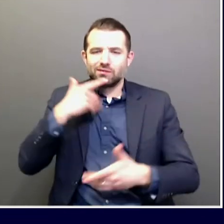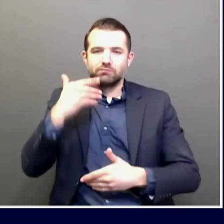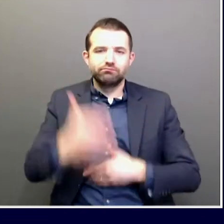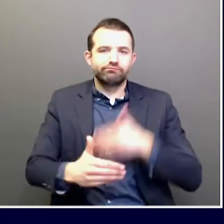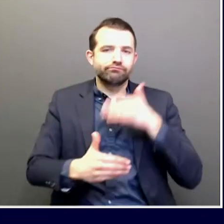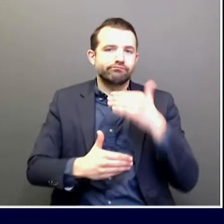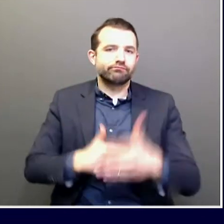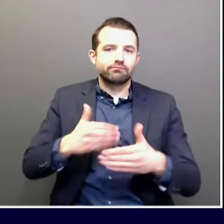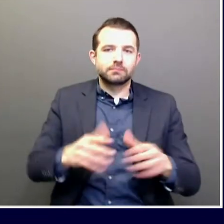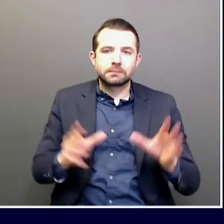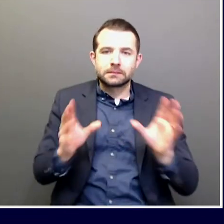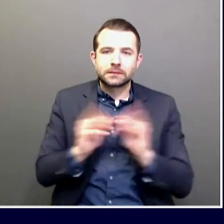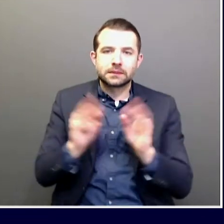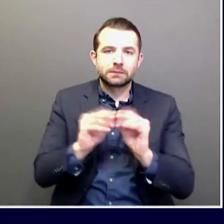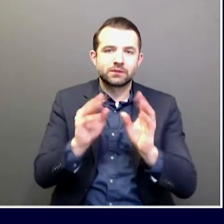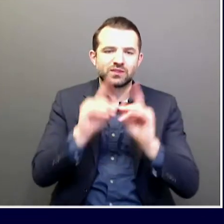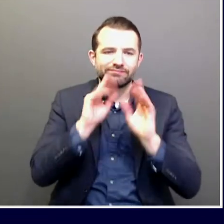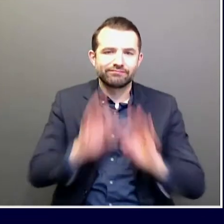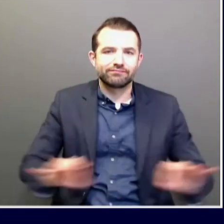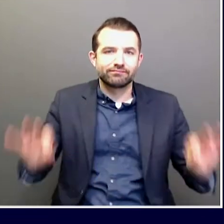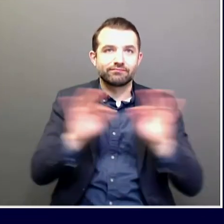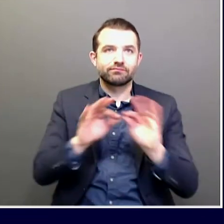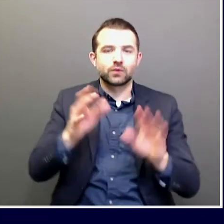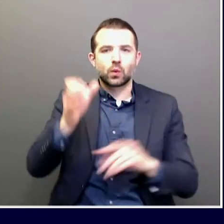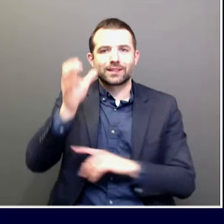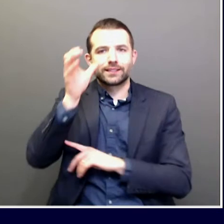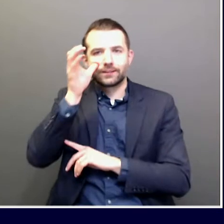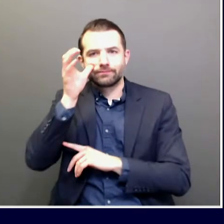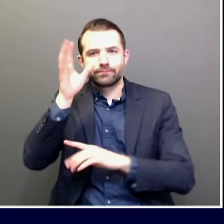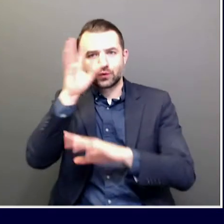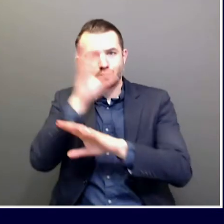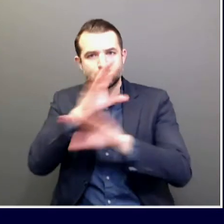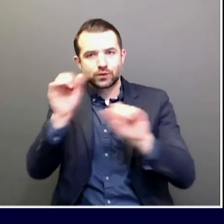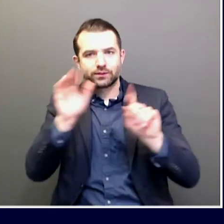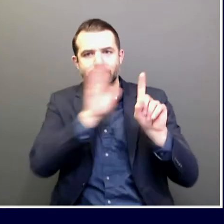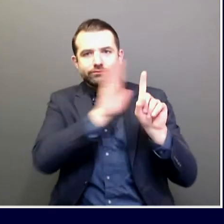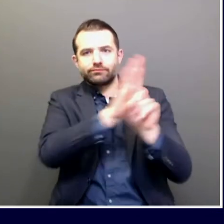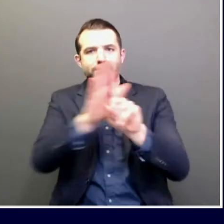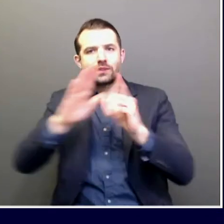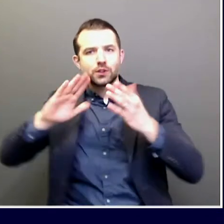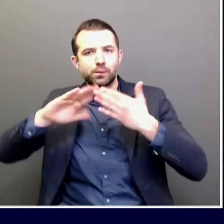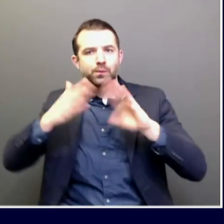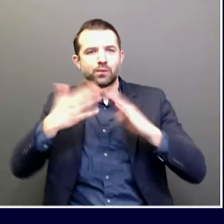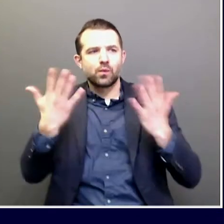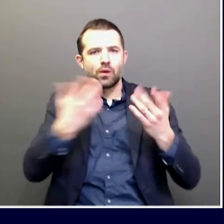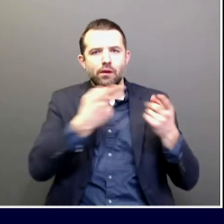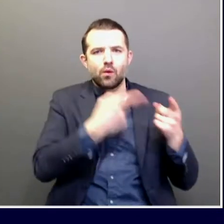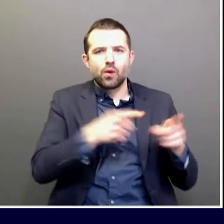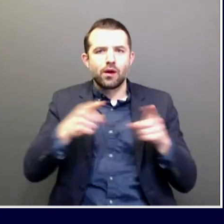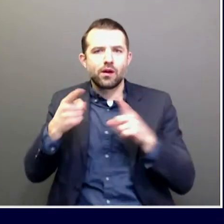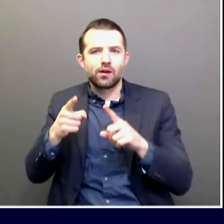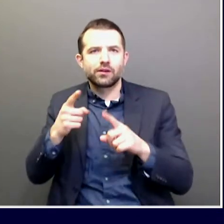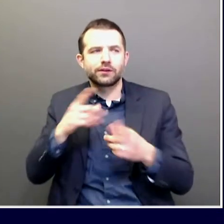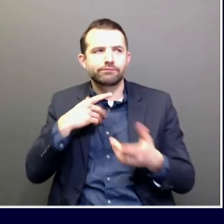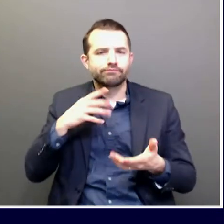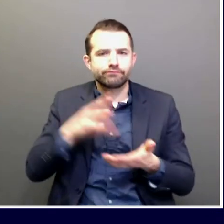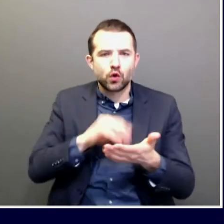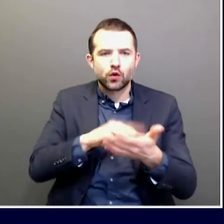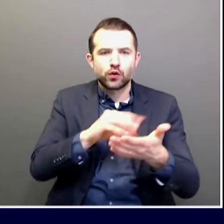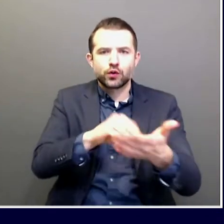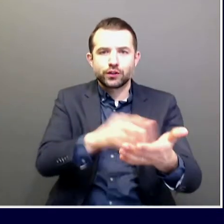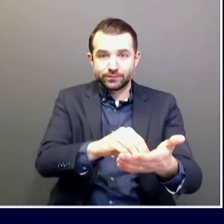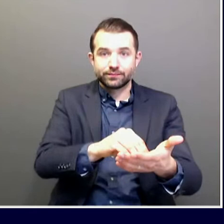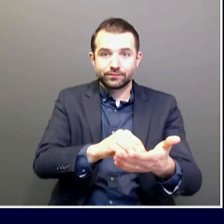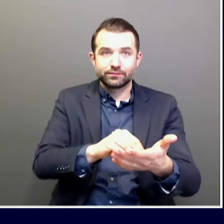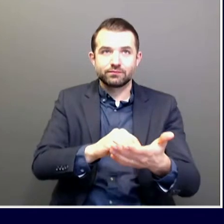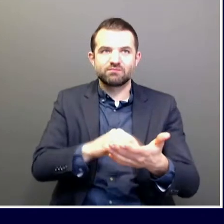when it comes to other mitigation measures as well, especially as things are improving with respect to COVID. Now is the time for us to be